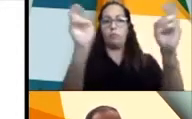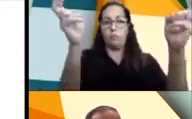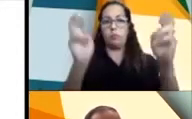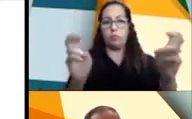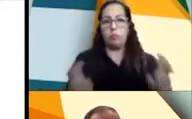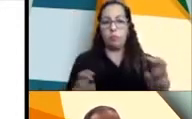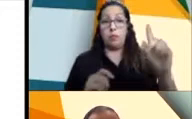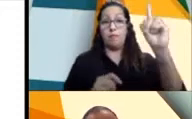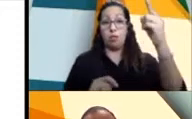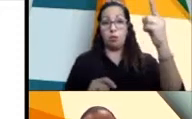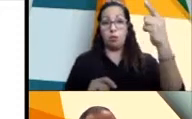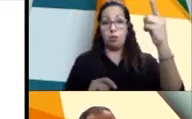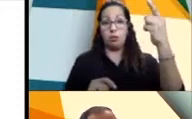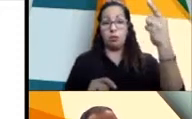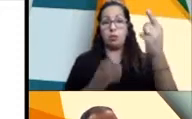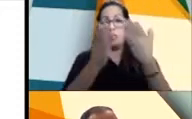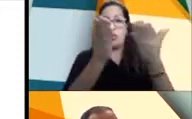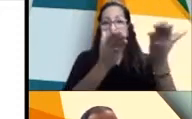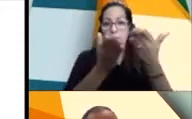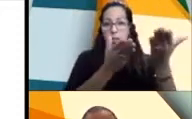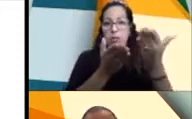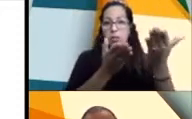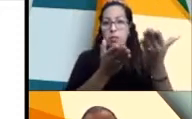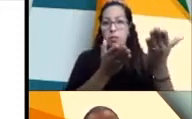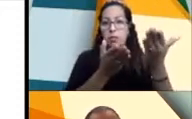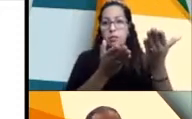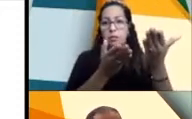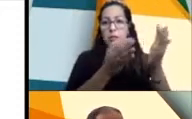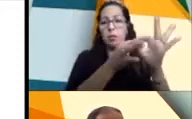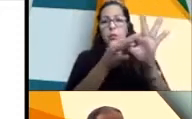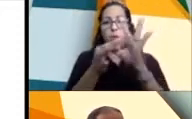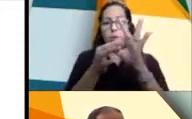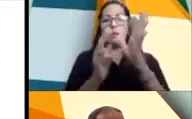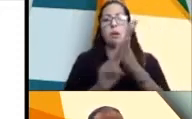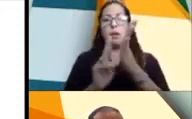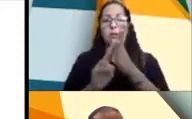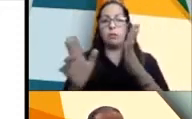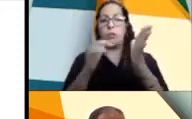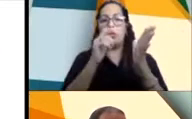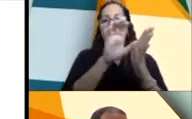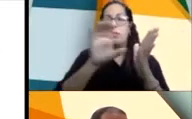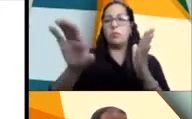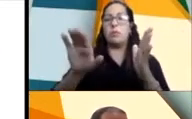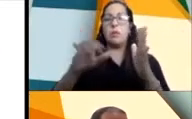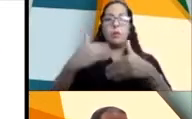to services dealing with sub-recipients and the process of having them